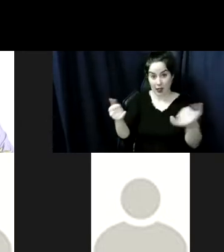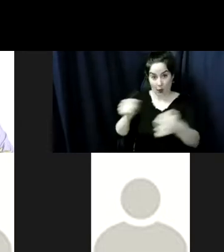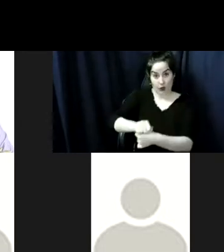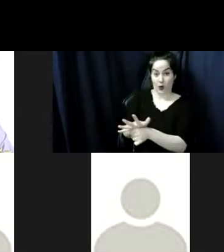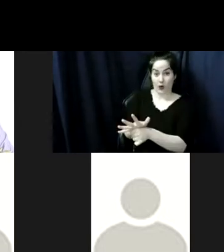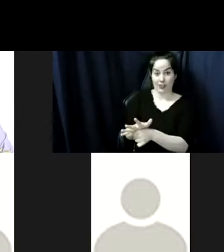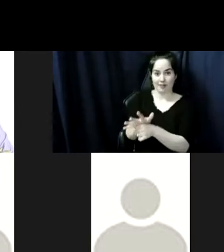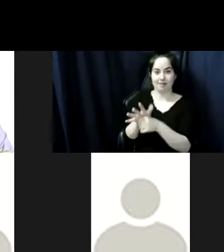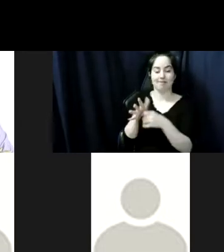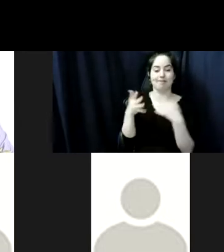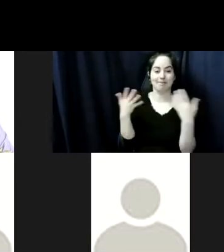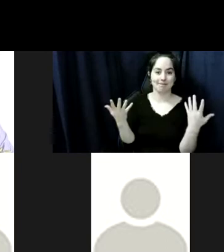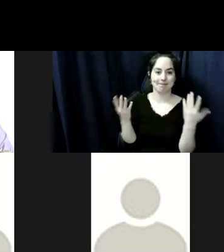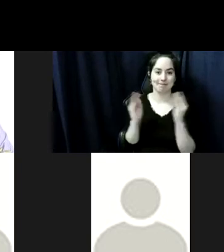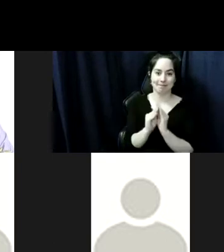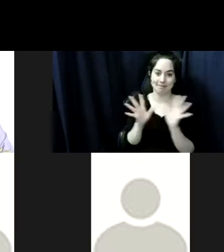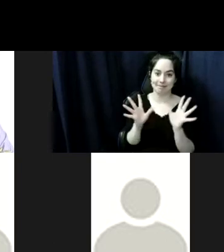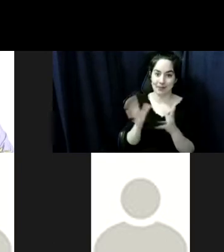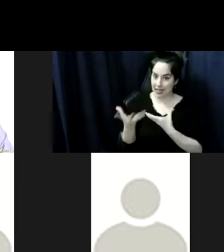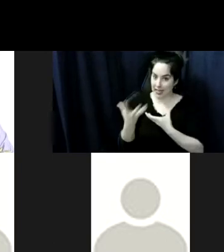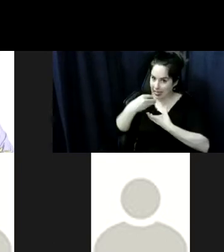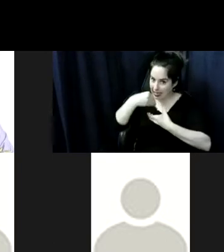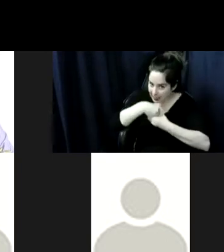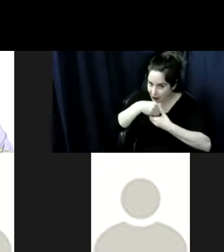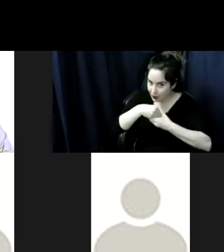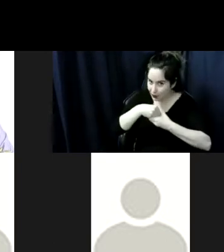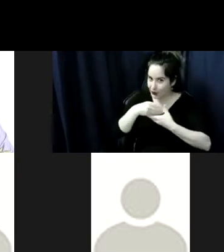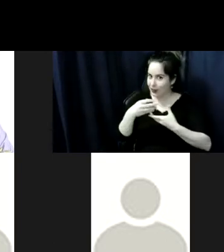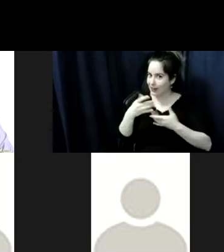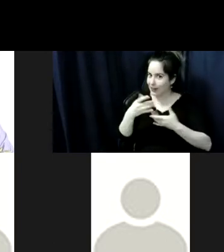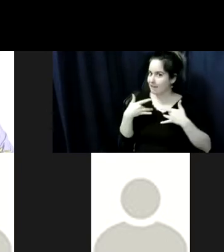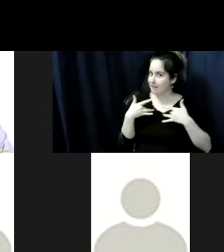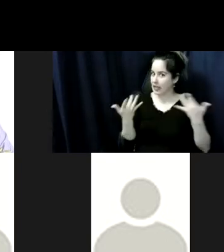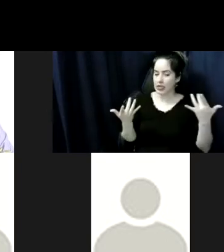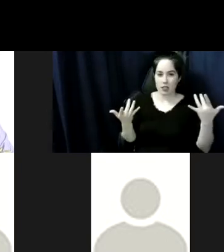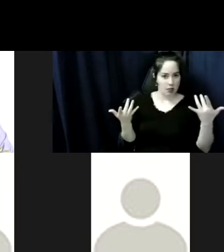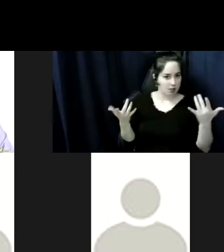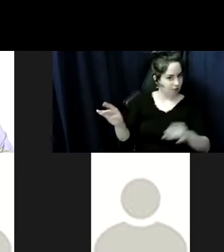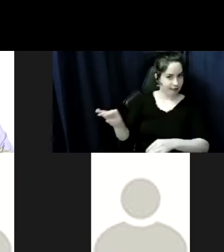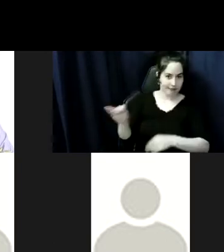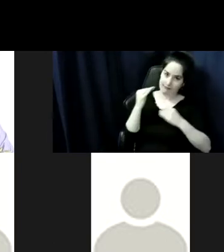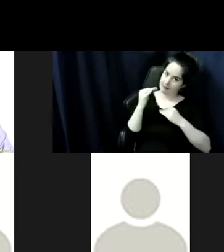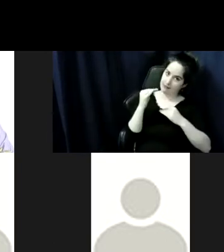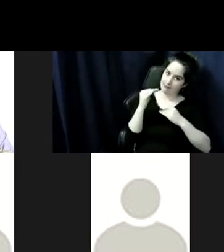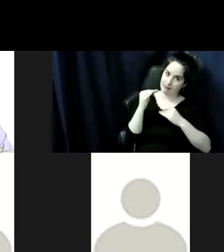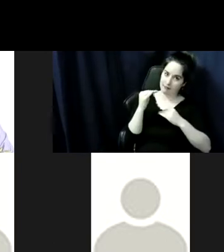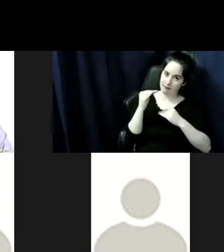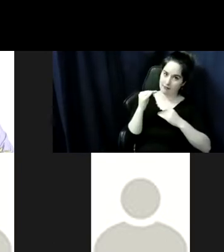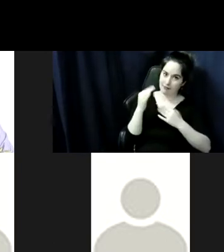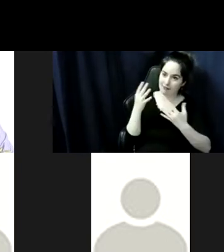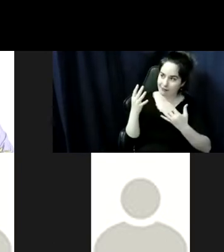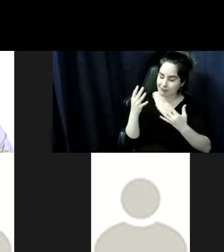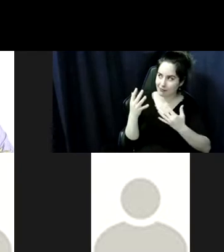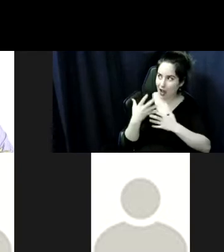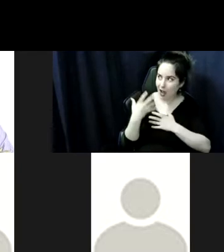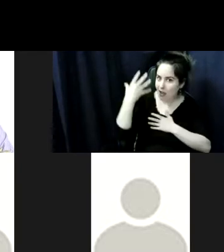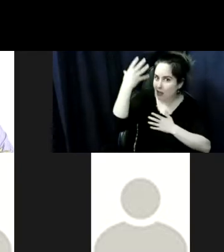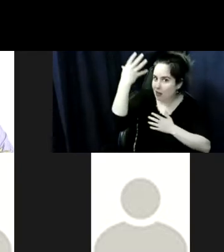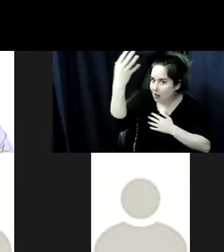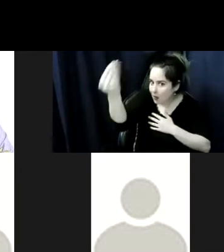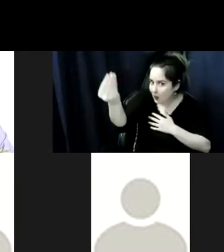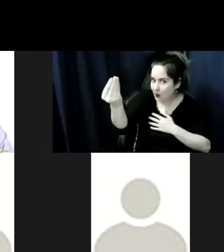obviously indoor spaces are really restricted for us, and outdoor spaces really offer this potential